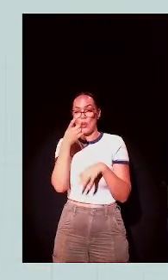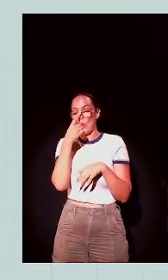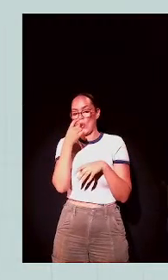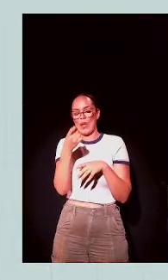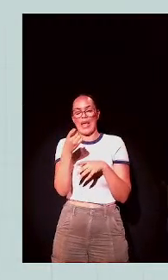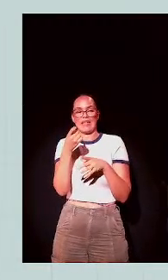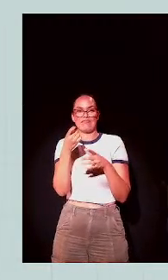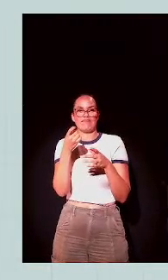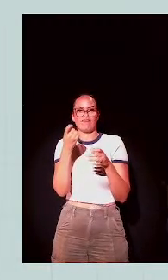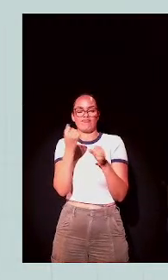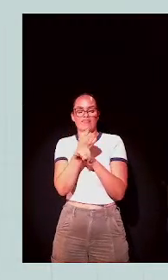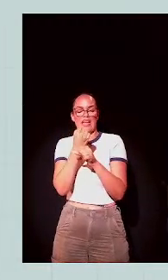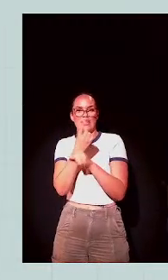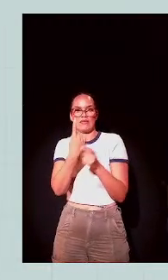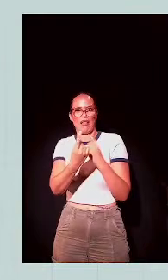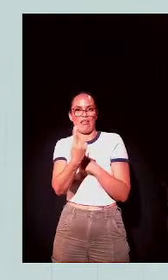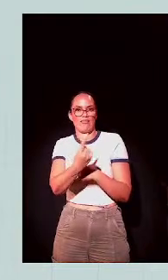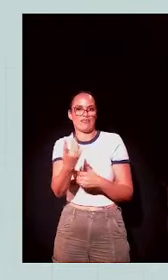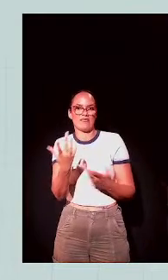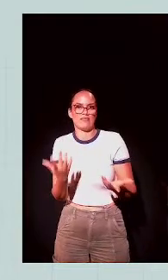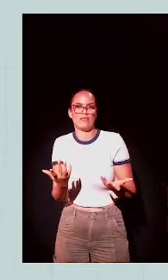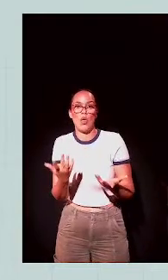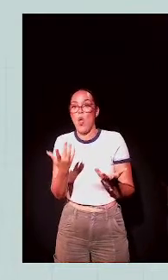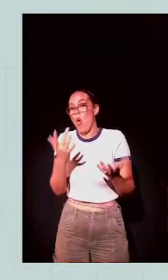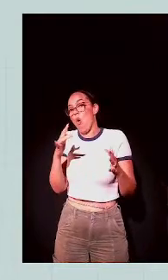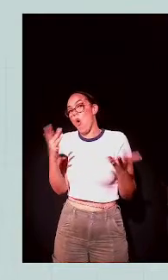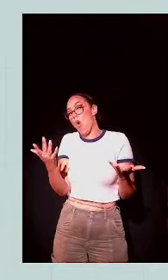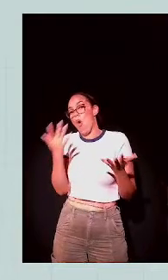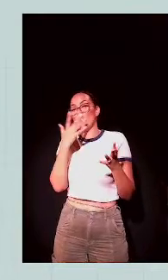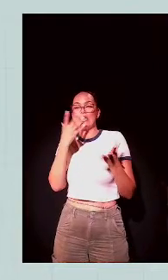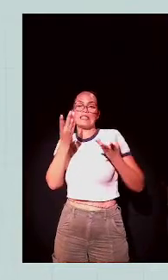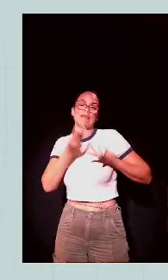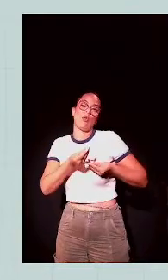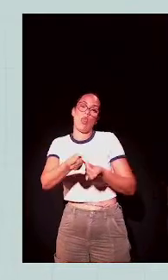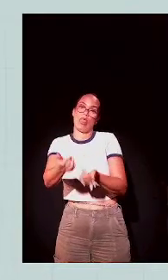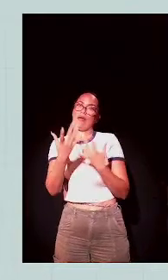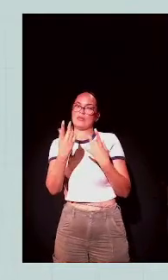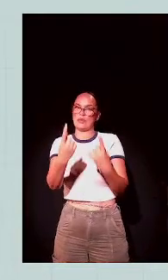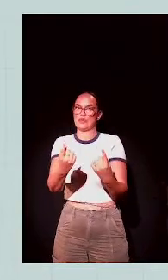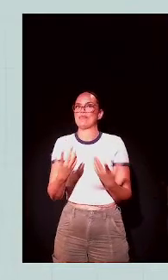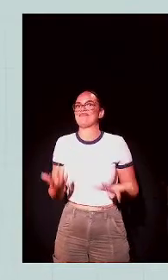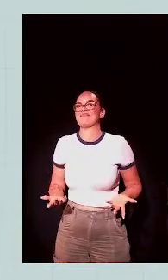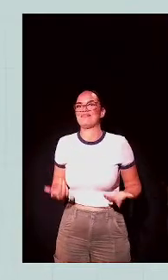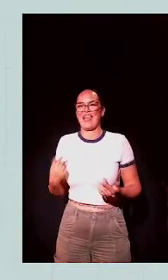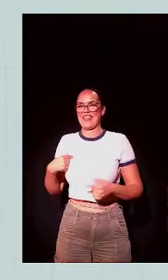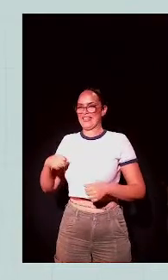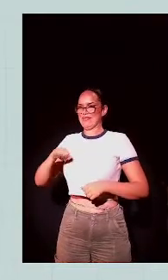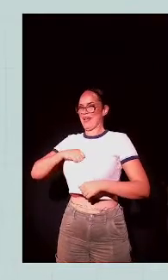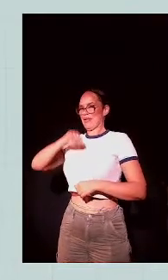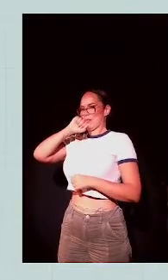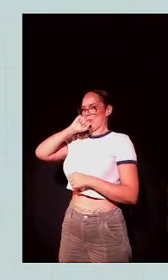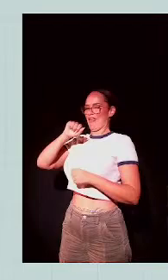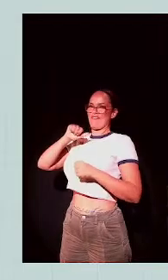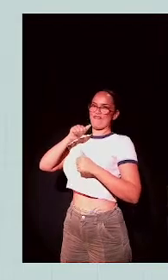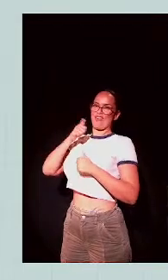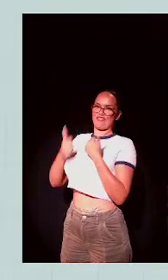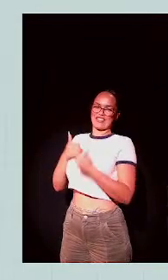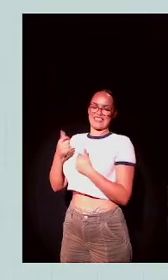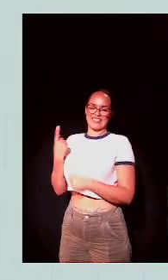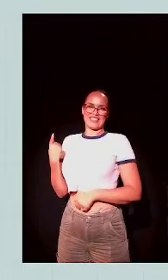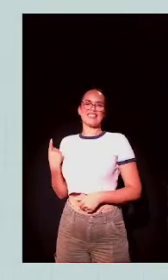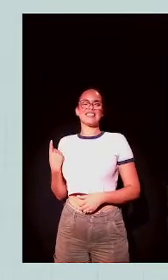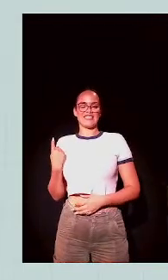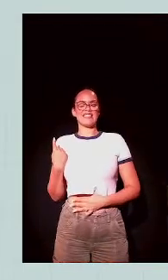else. You can even make it quite melodic if you wish. But that's a particular favorite because it's